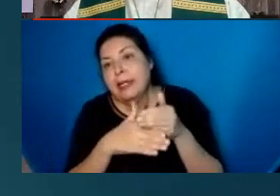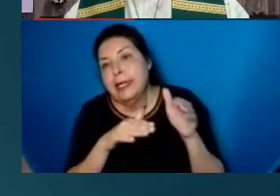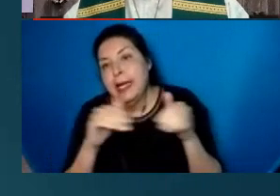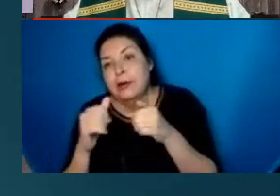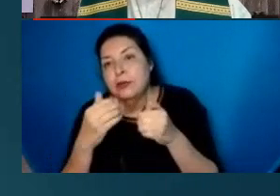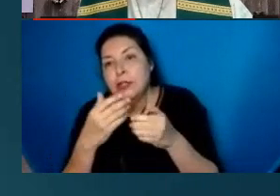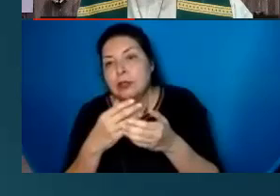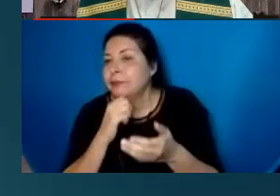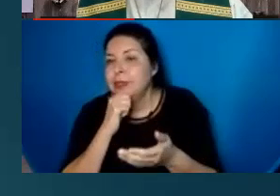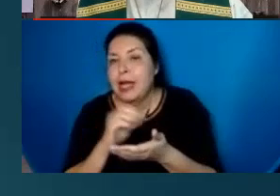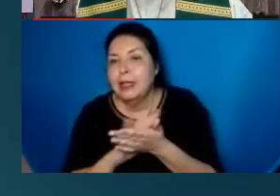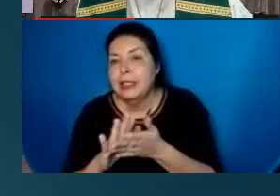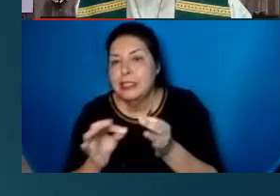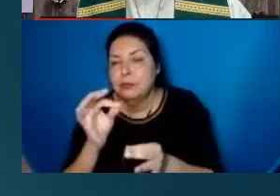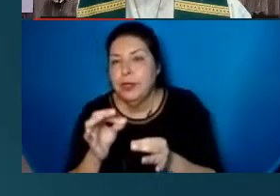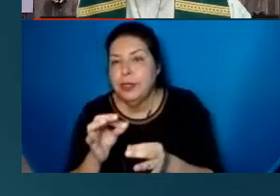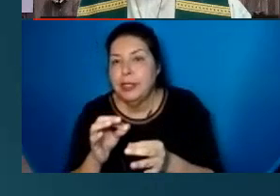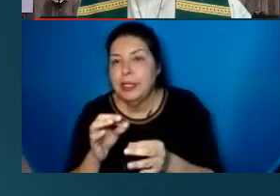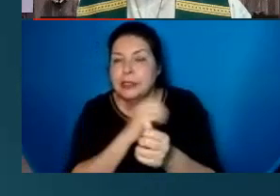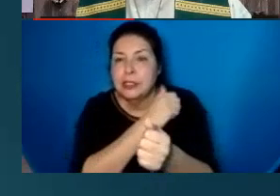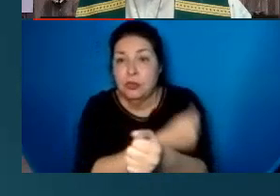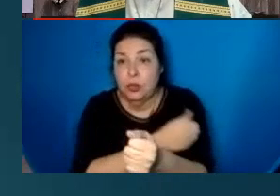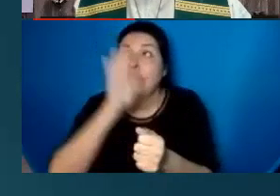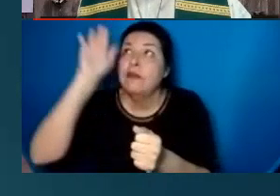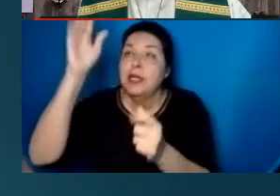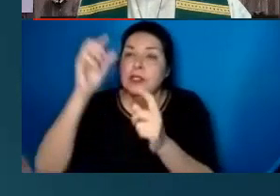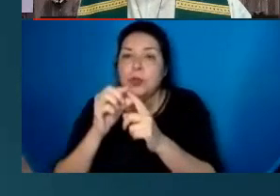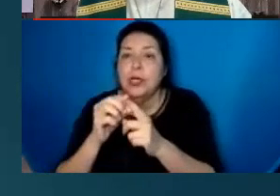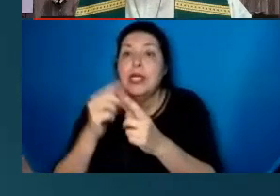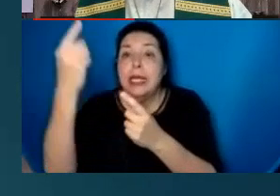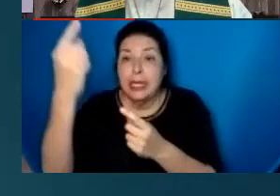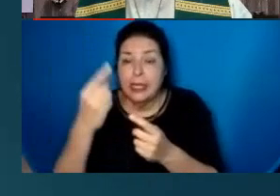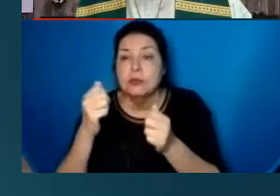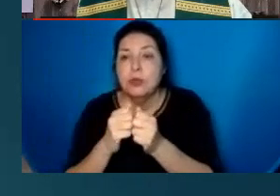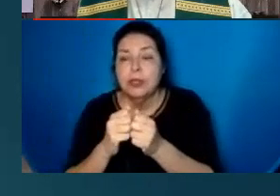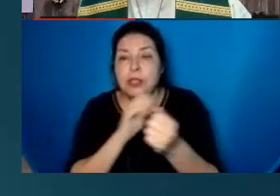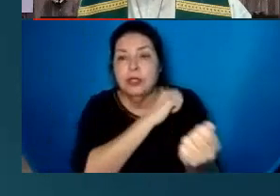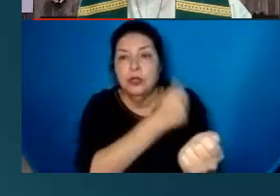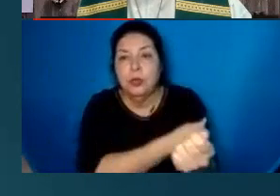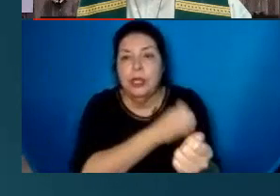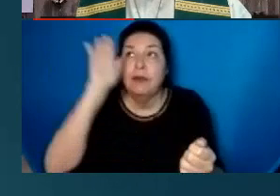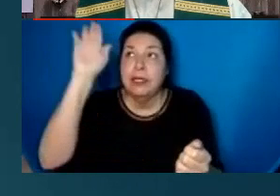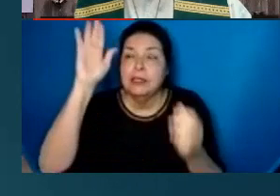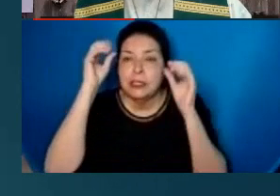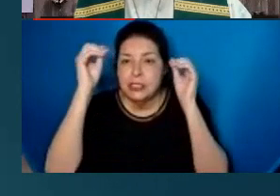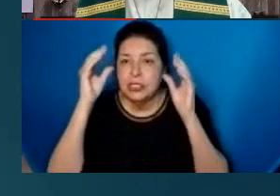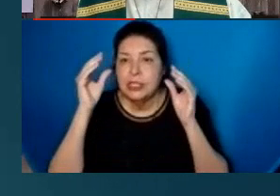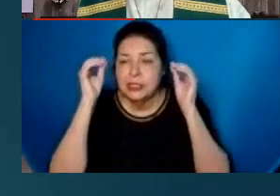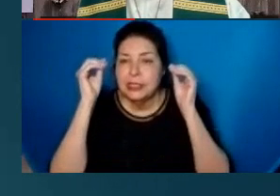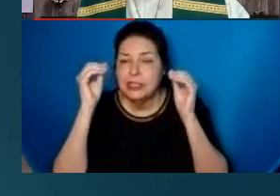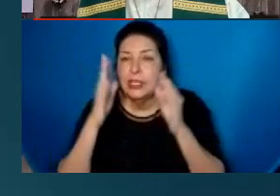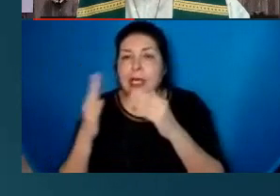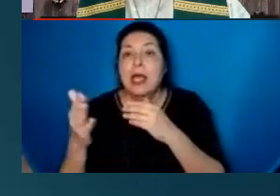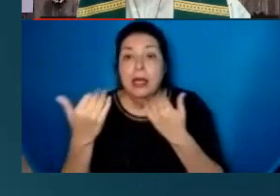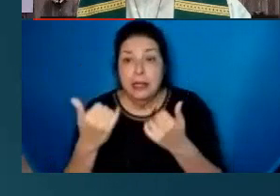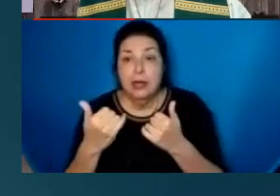word. Jesus still comes with the authority of his teaching, even as his word shows up in churches all over